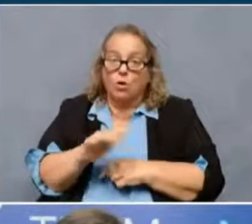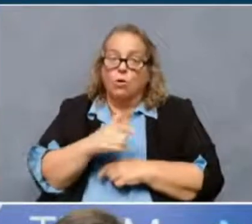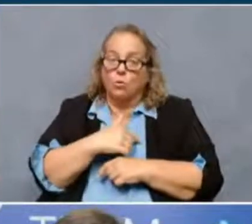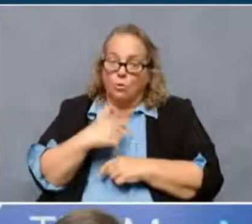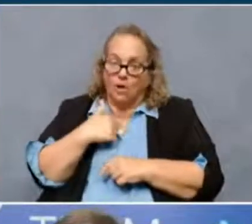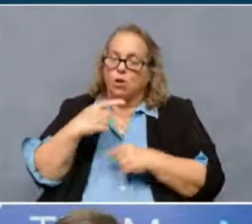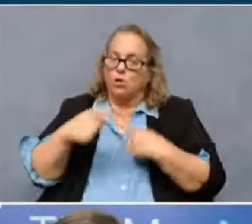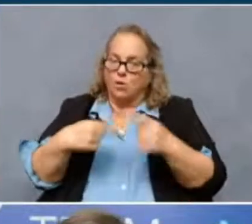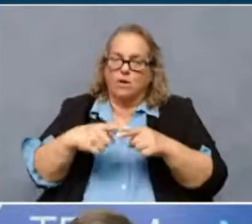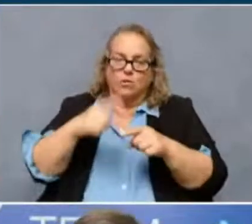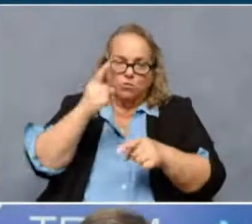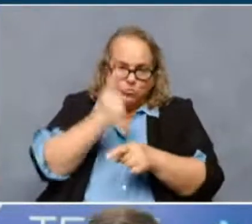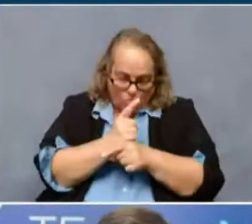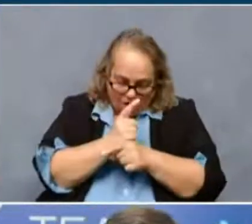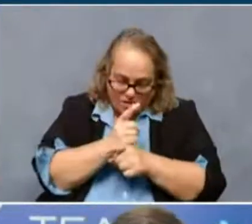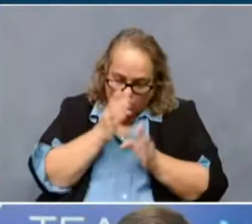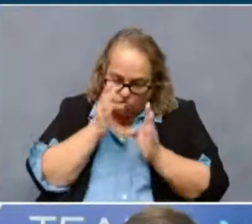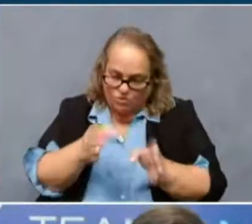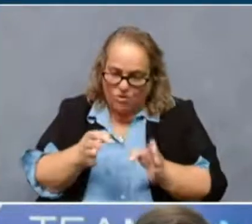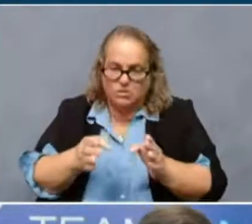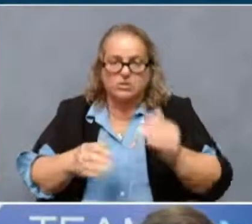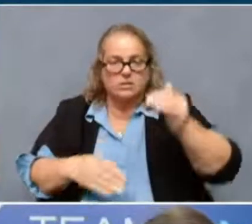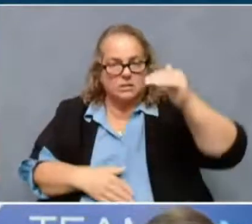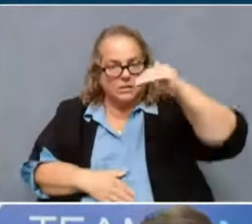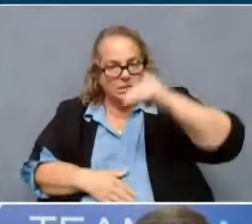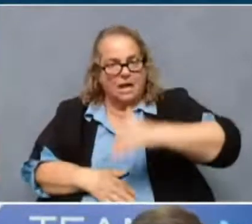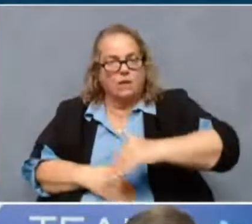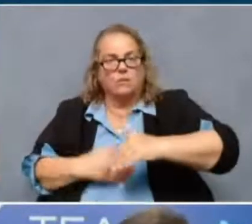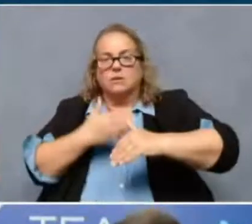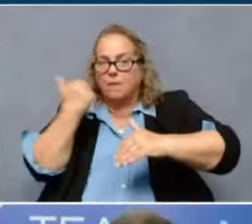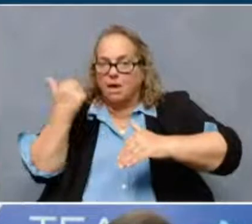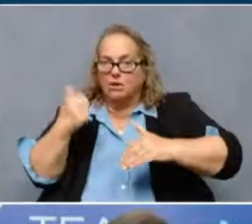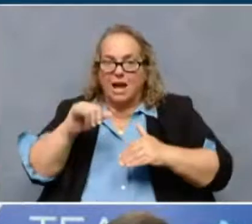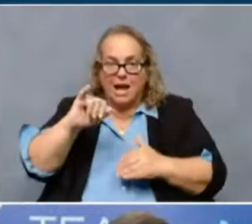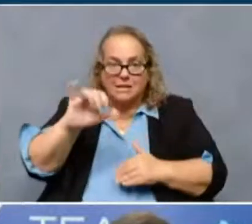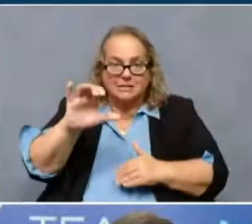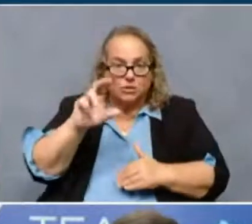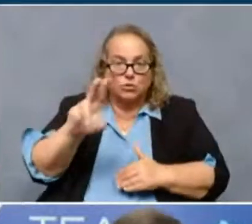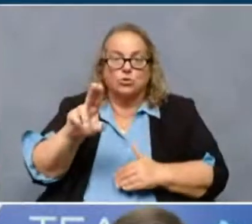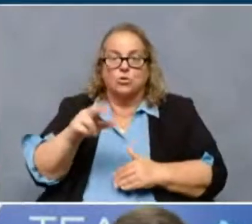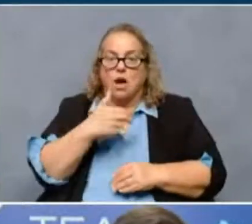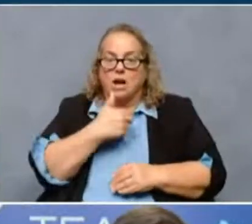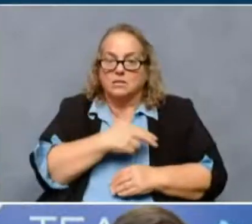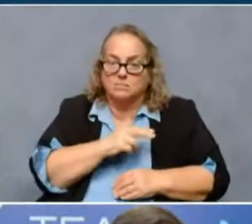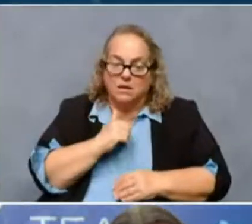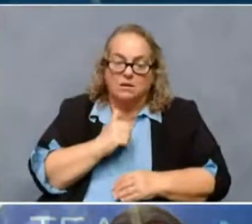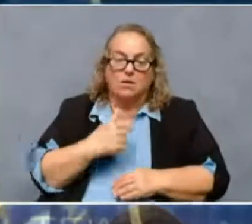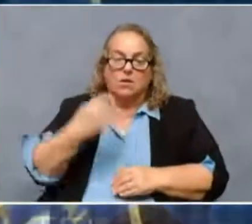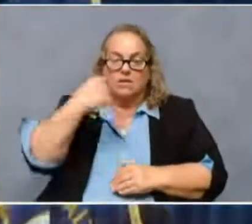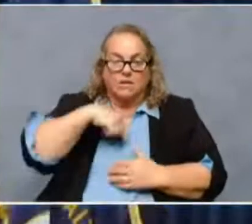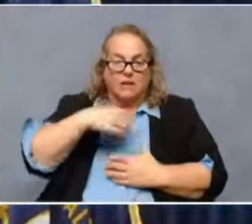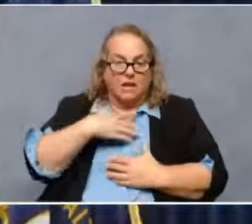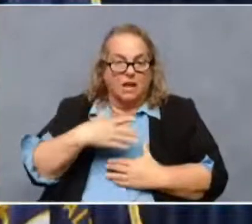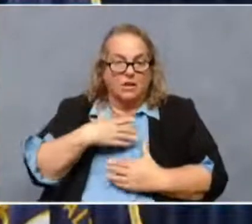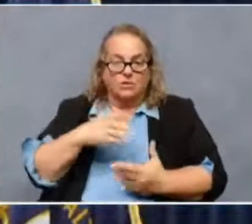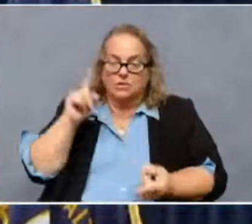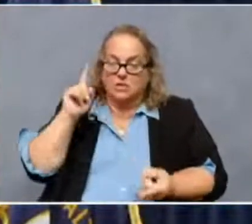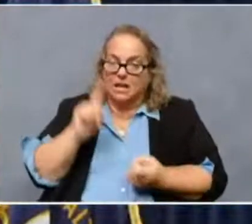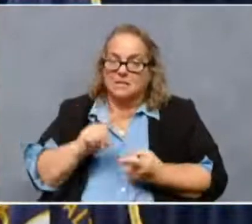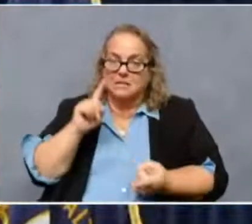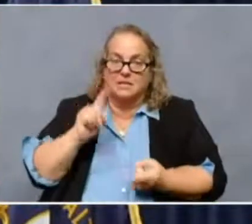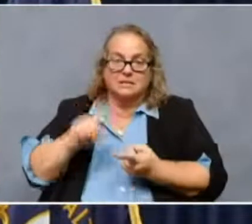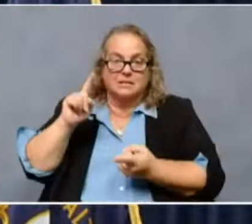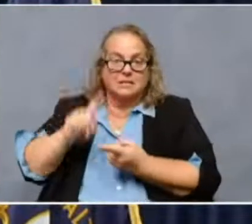direction. Cases are trending down. People in the ICU and the hospital on ventilators are all trending down, and our positivity